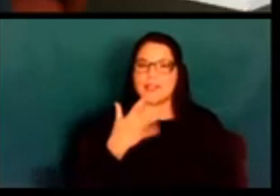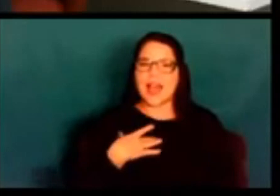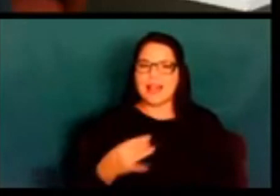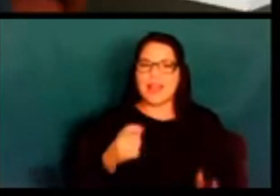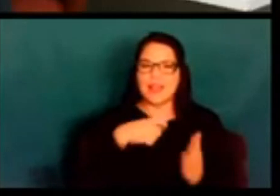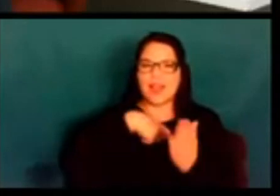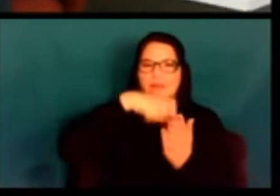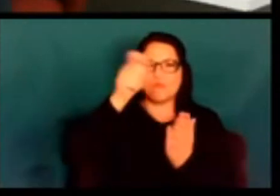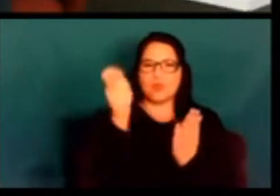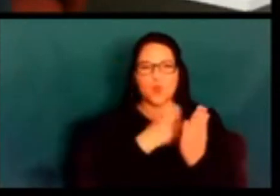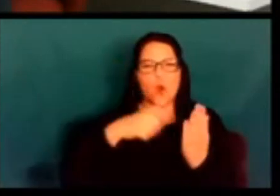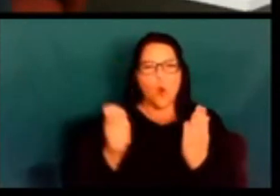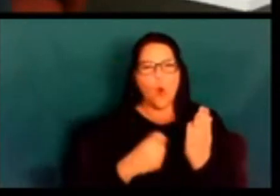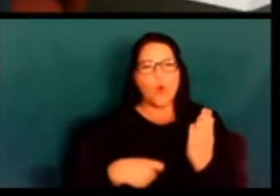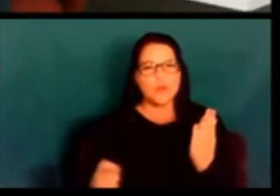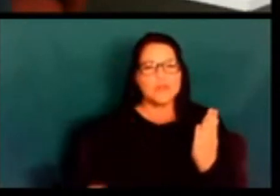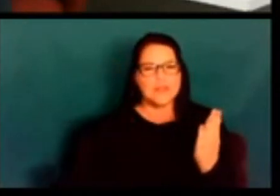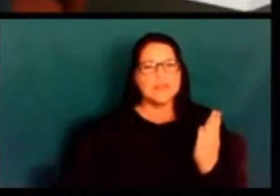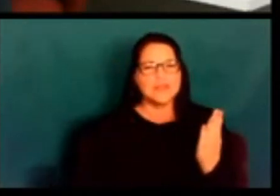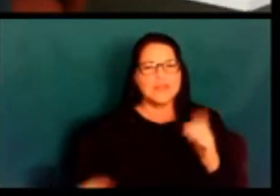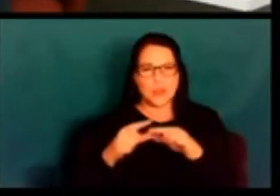the strokes and things I can do with that.